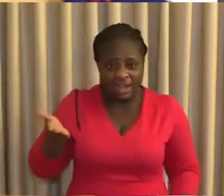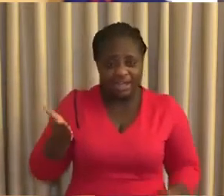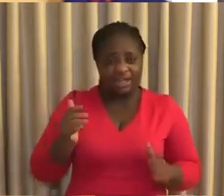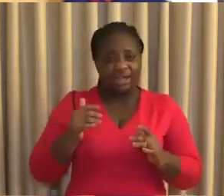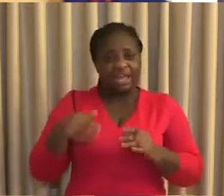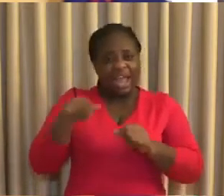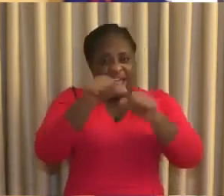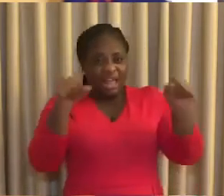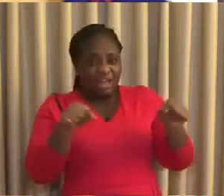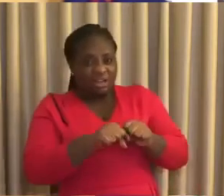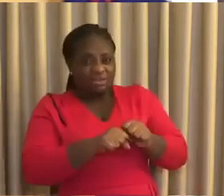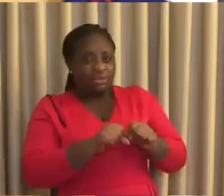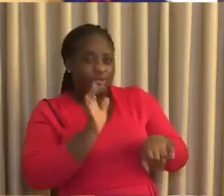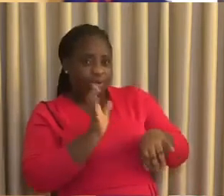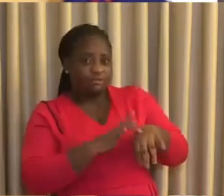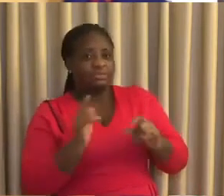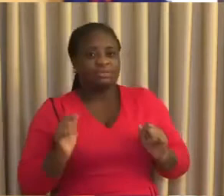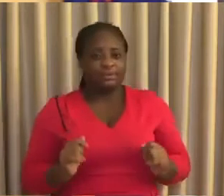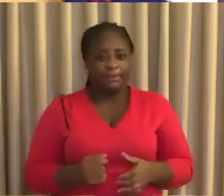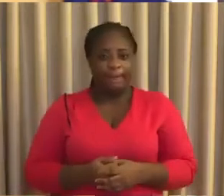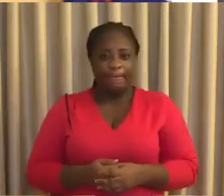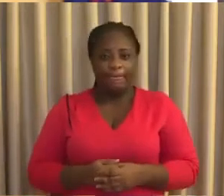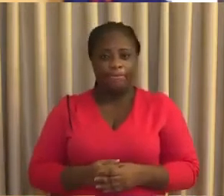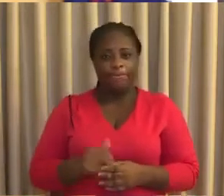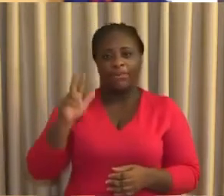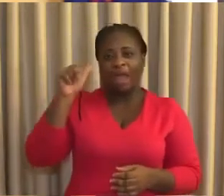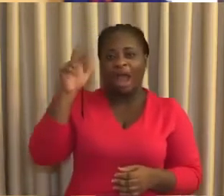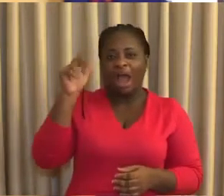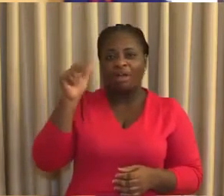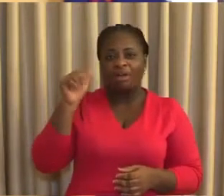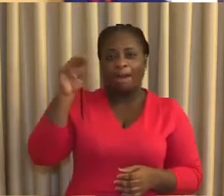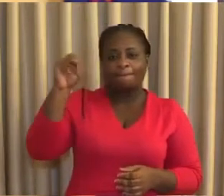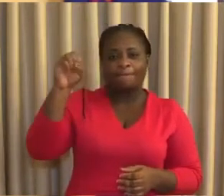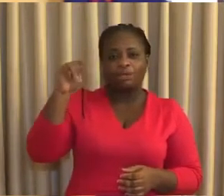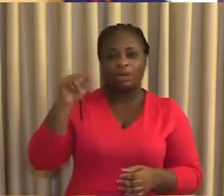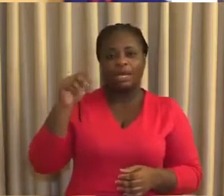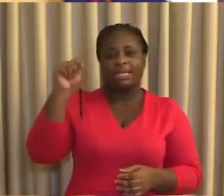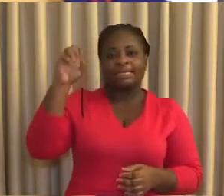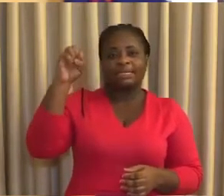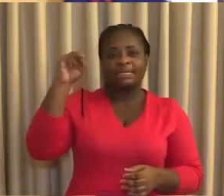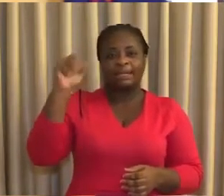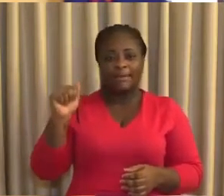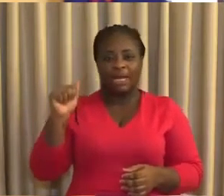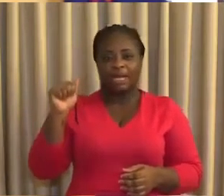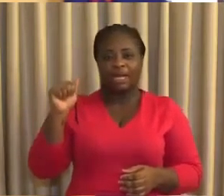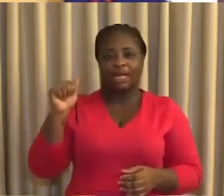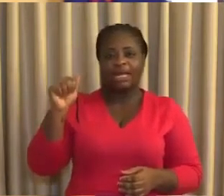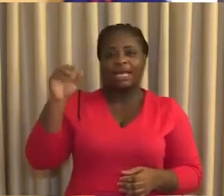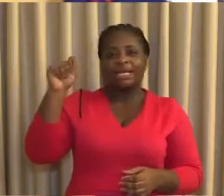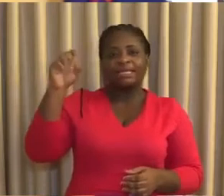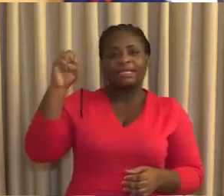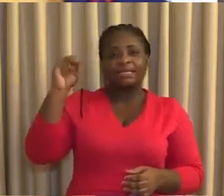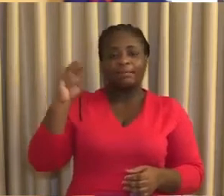affected: Accra Metropolis, Tema Metropolis, Tema West Municipality,